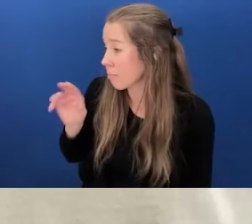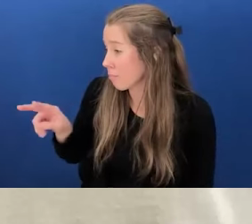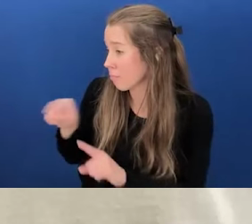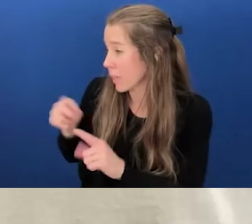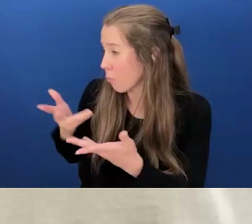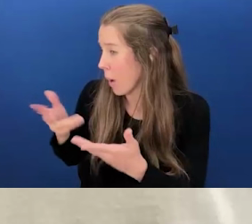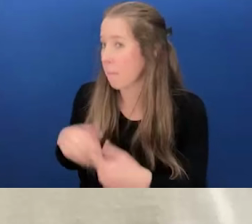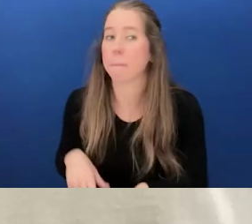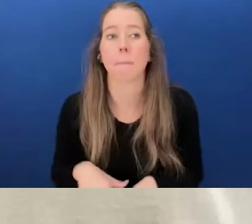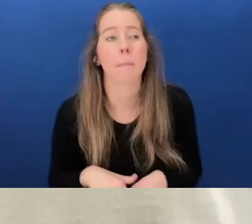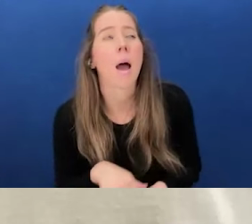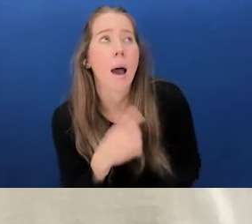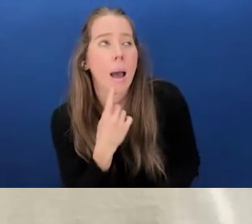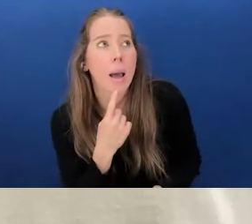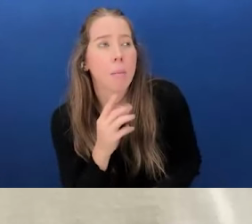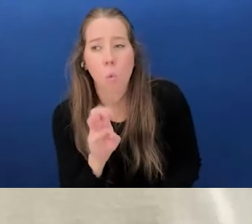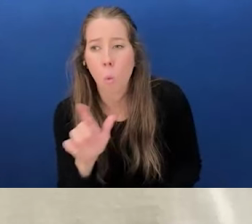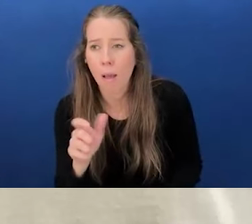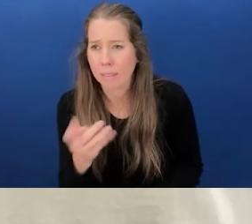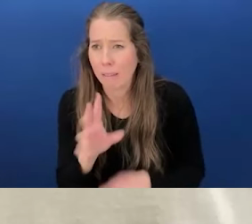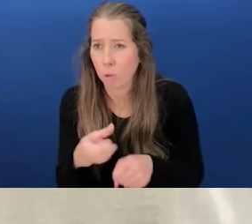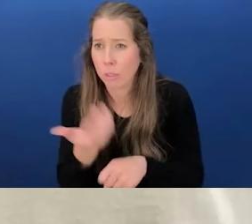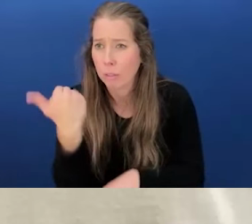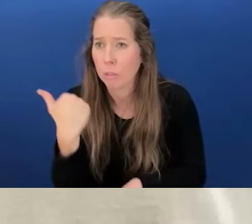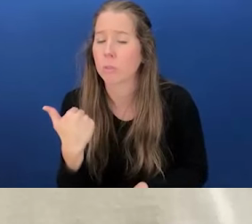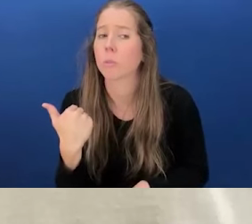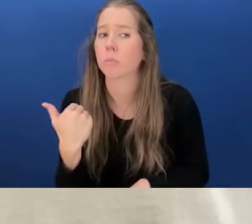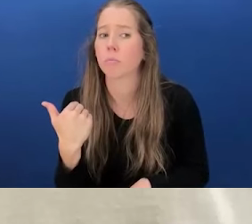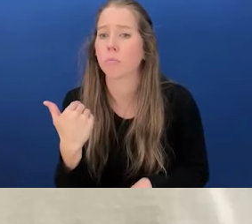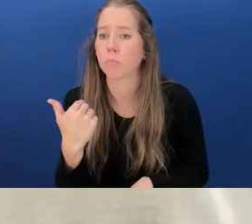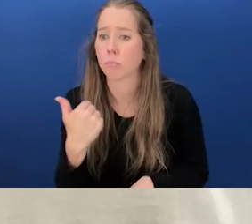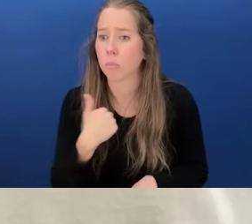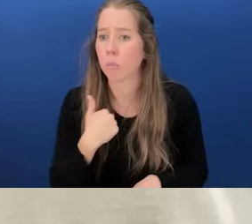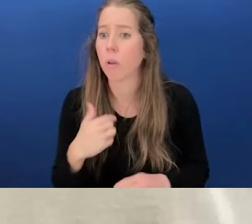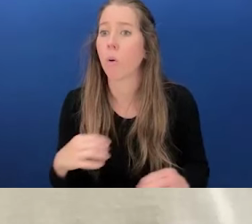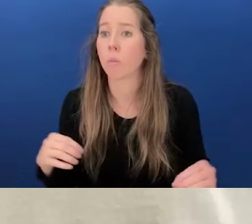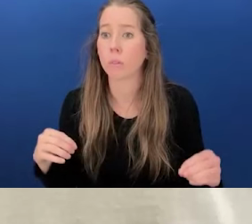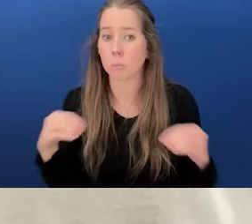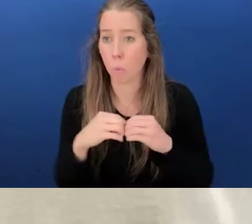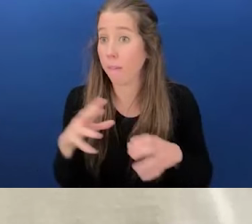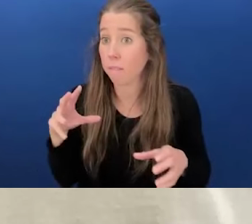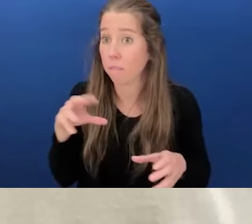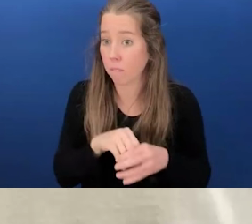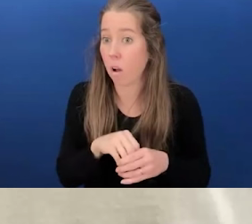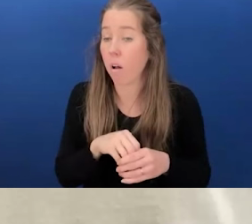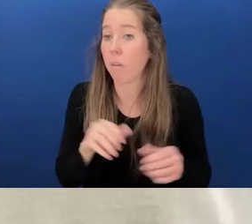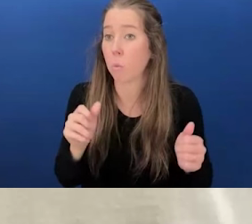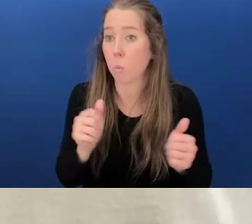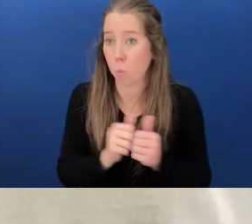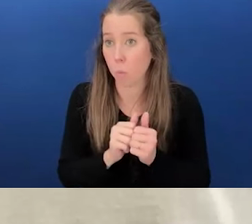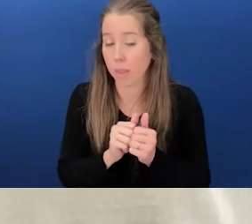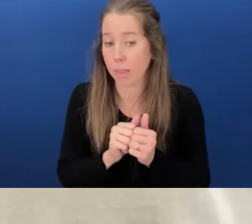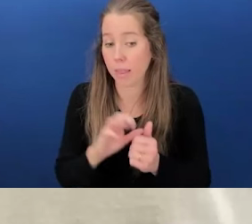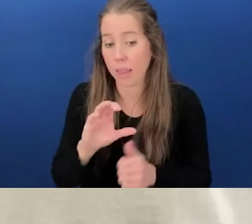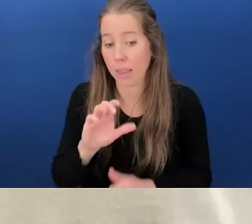Karina? Well, several years ago, I was actually more involved with